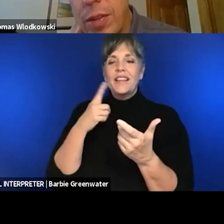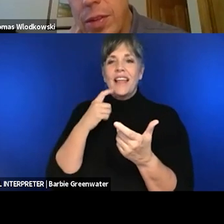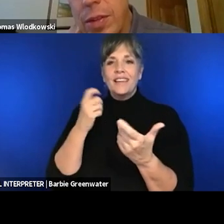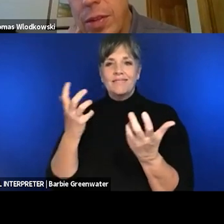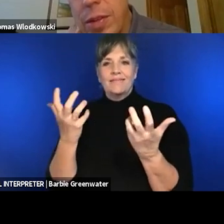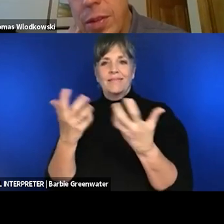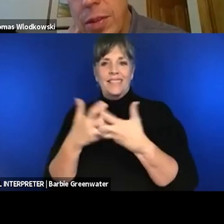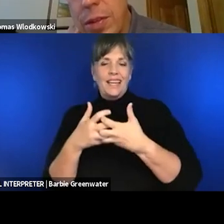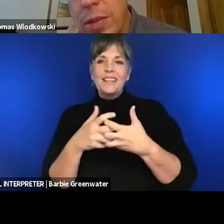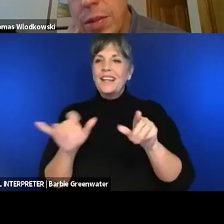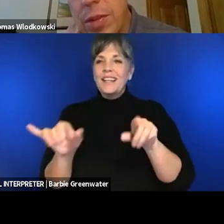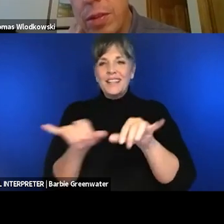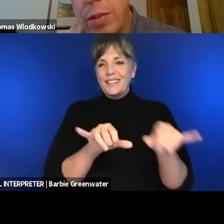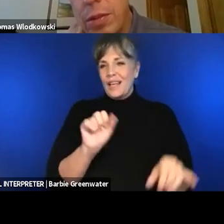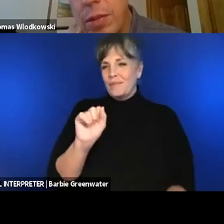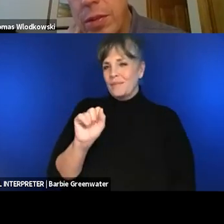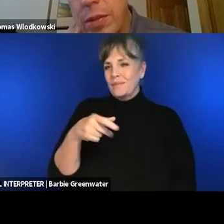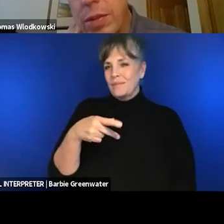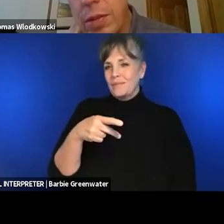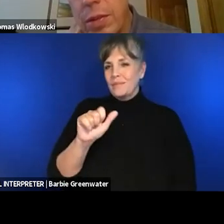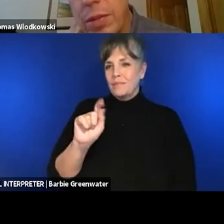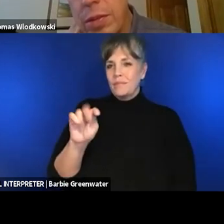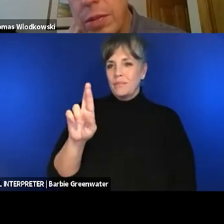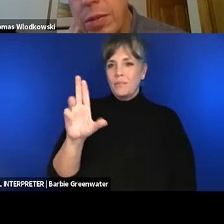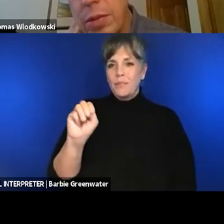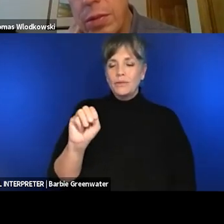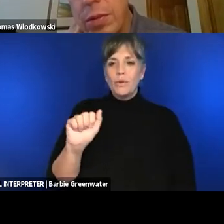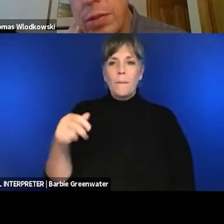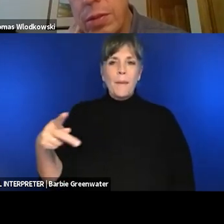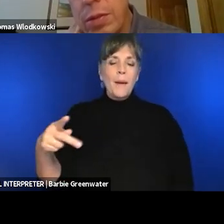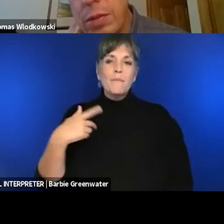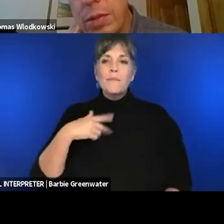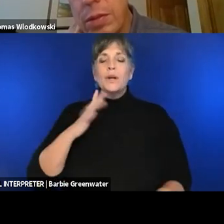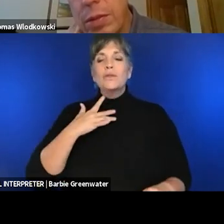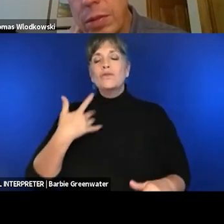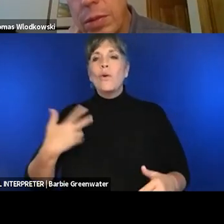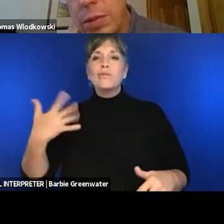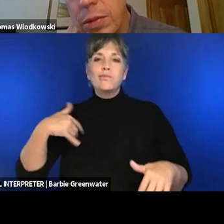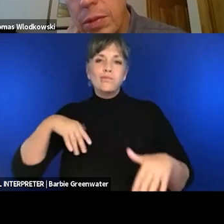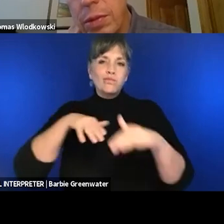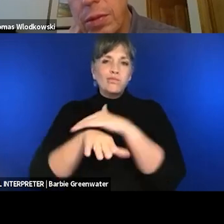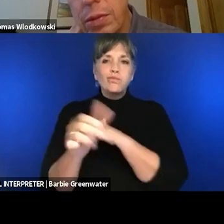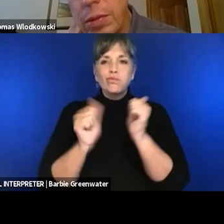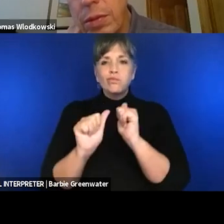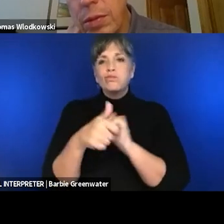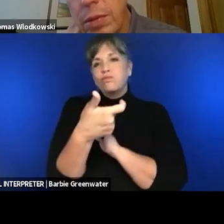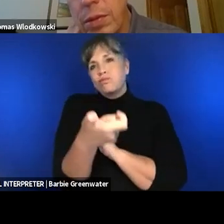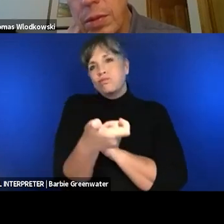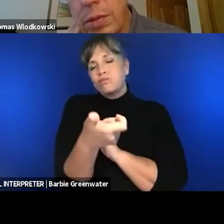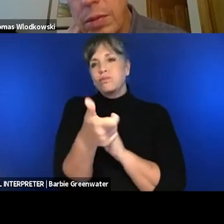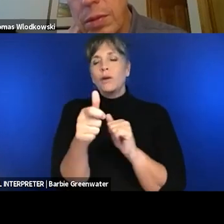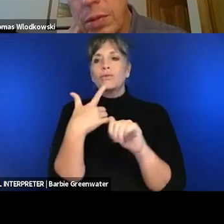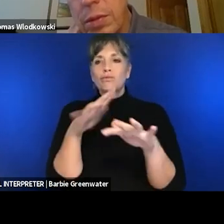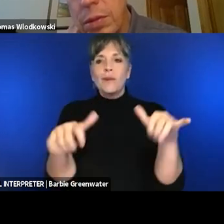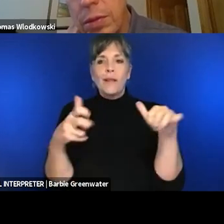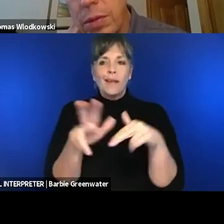up so that you can download to your phone and listen in the theater. And she's been doing this for quite a number of years and she's trying to get